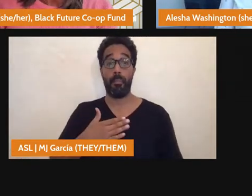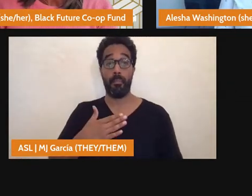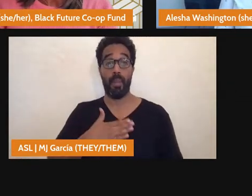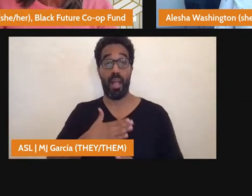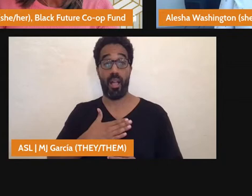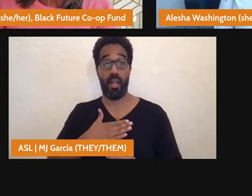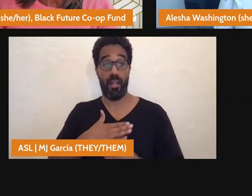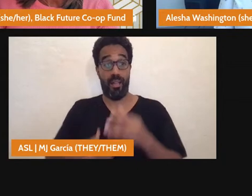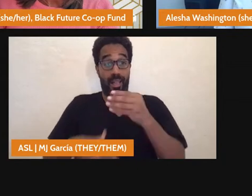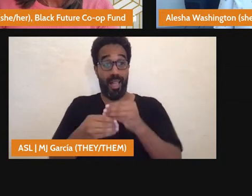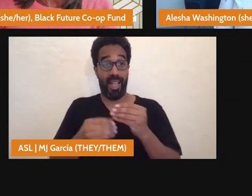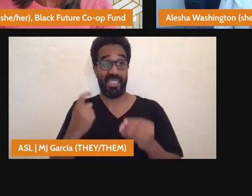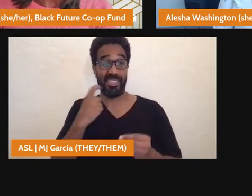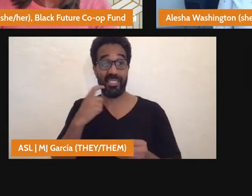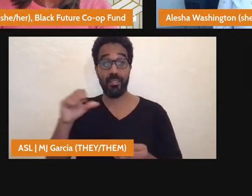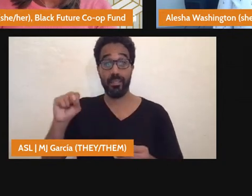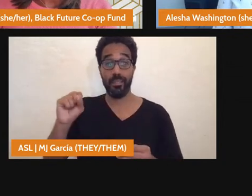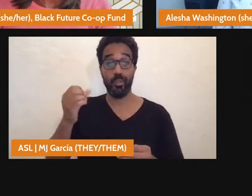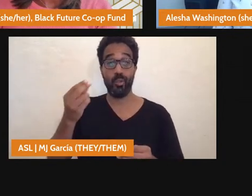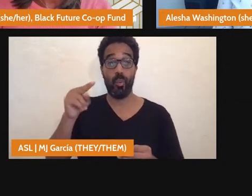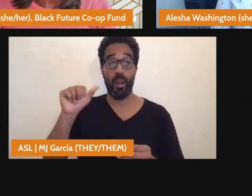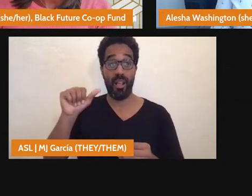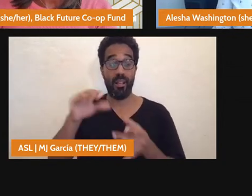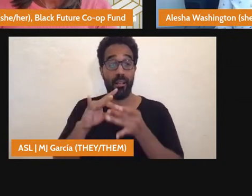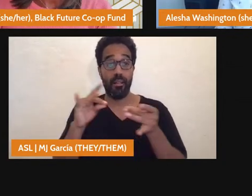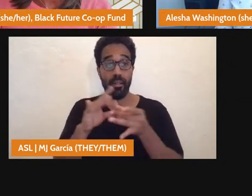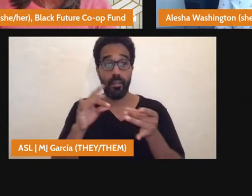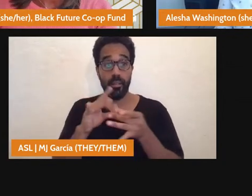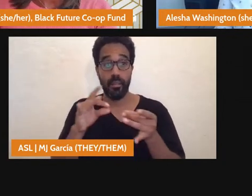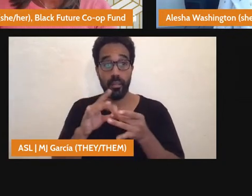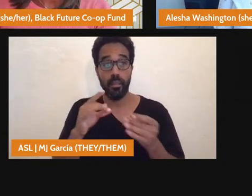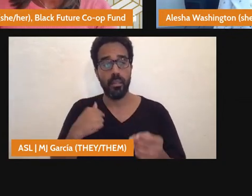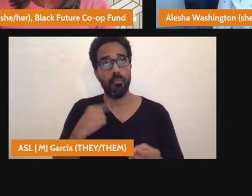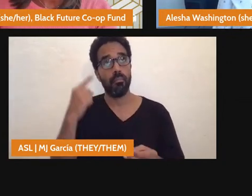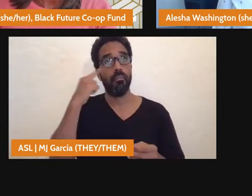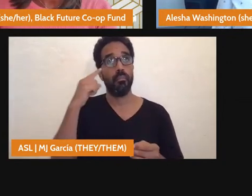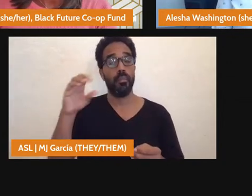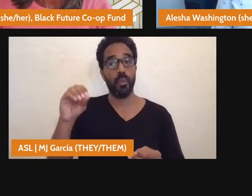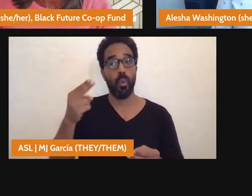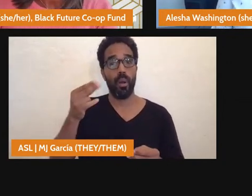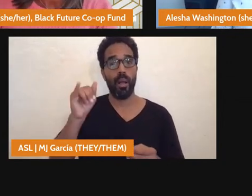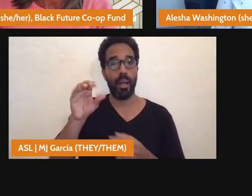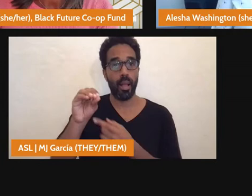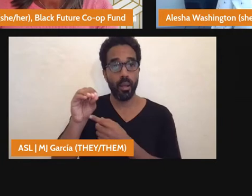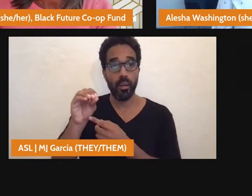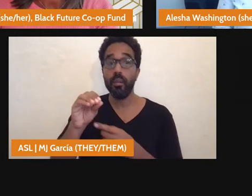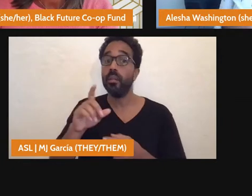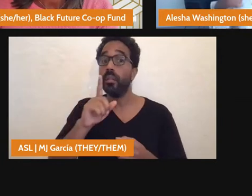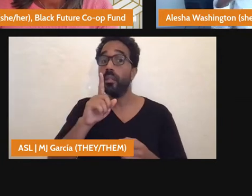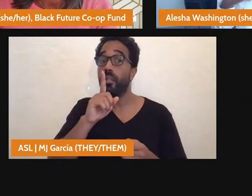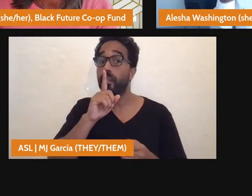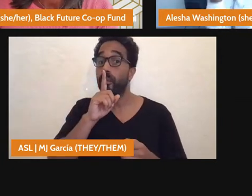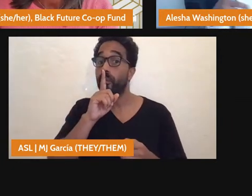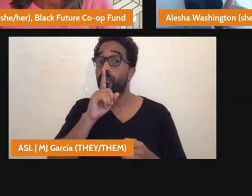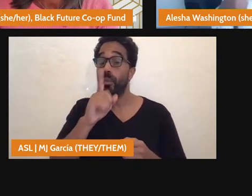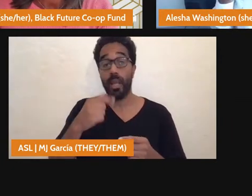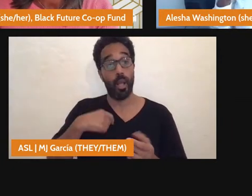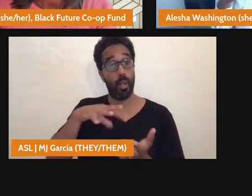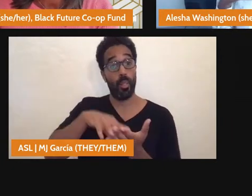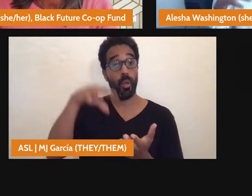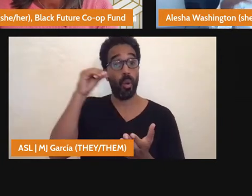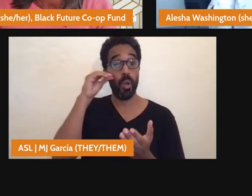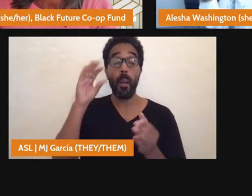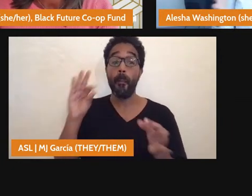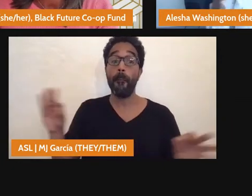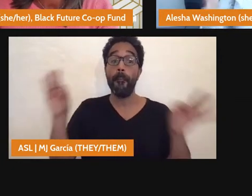in thinking about my work here, but also thought about it in Cleveland, Ohio, is around being in right relationship with community, right? And that's imperfect,